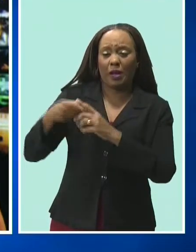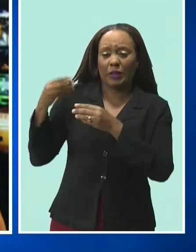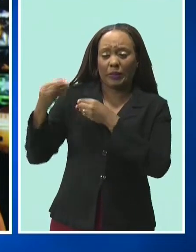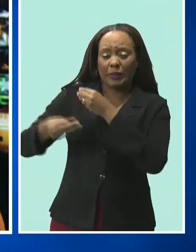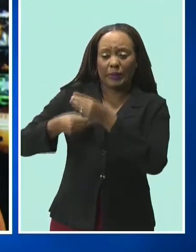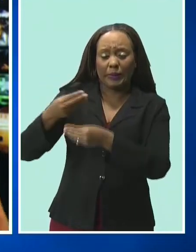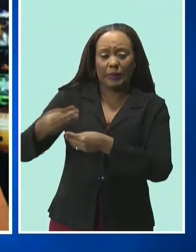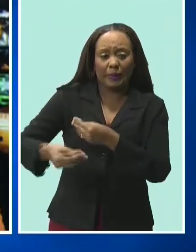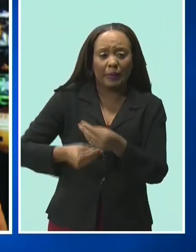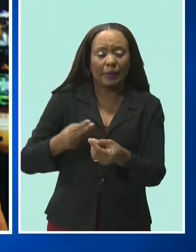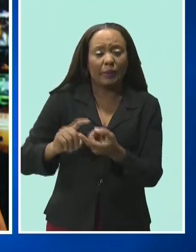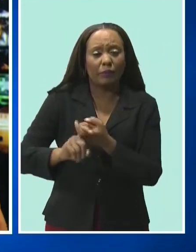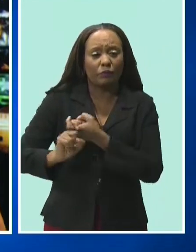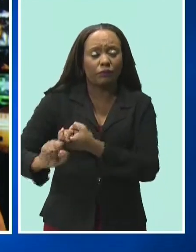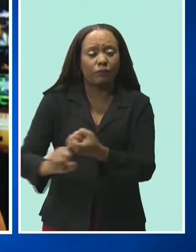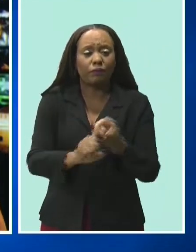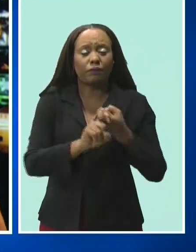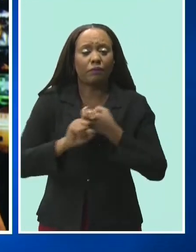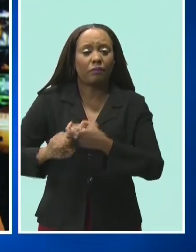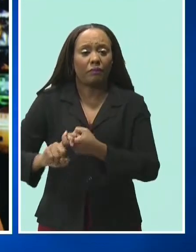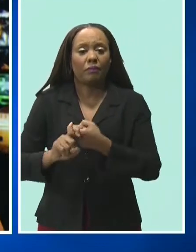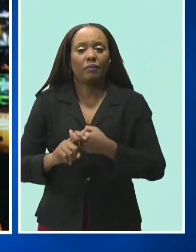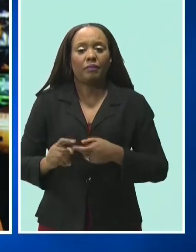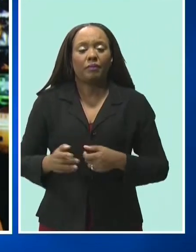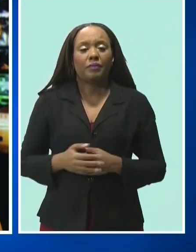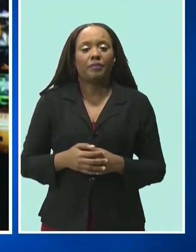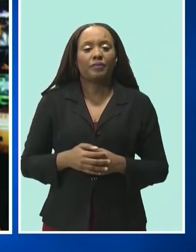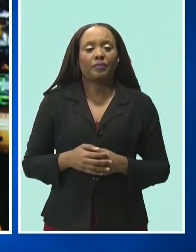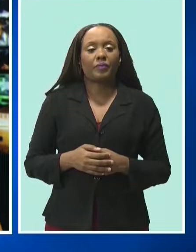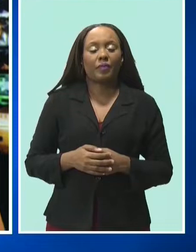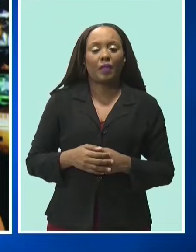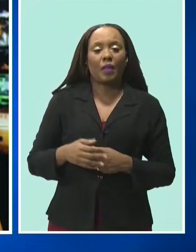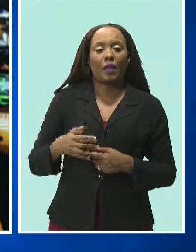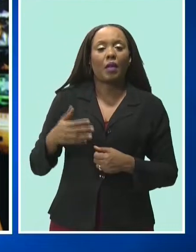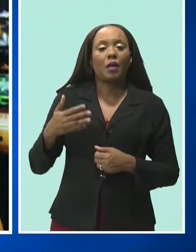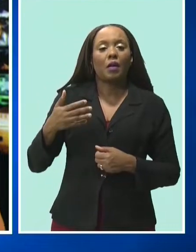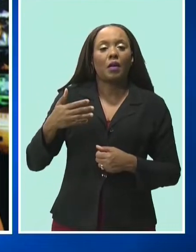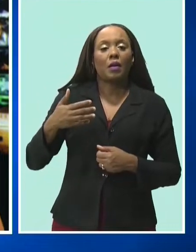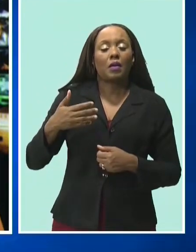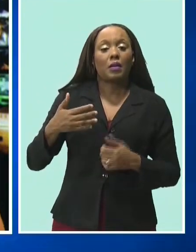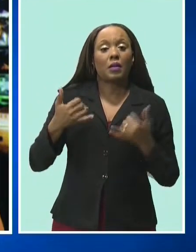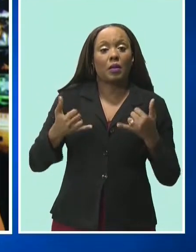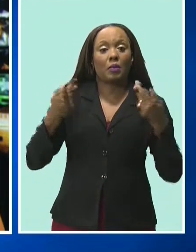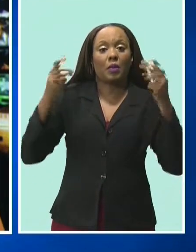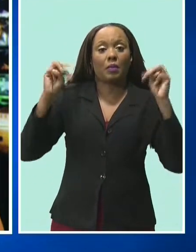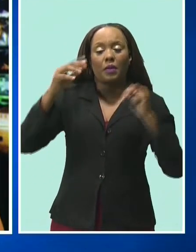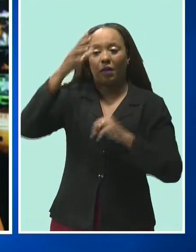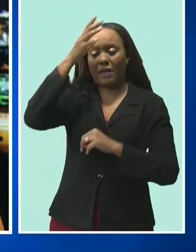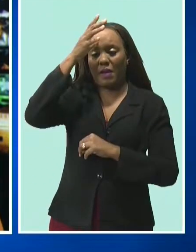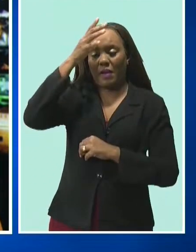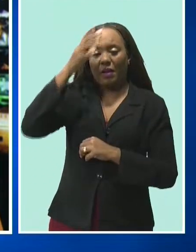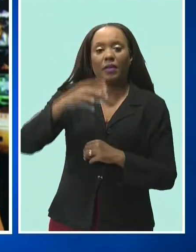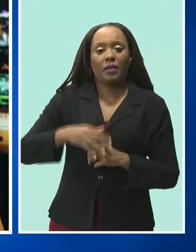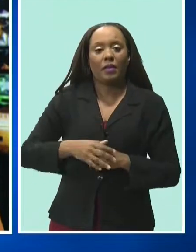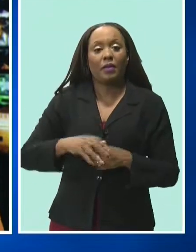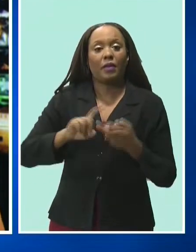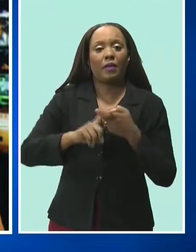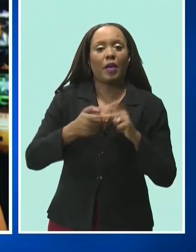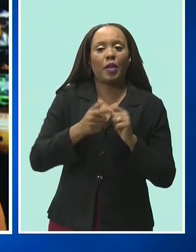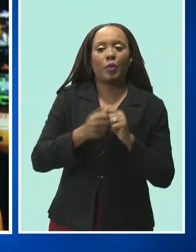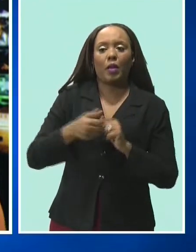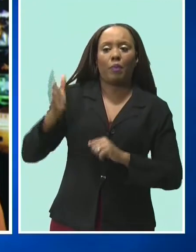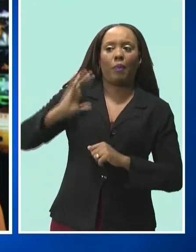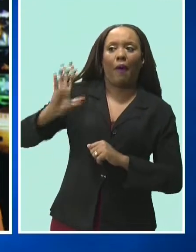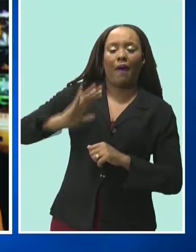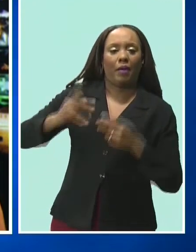of Barbados, very good friend of former Prime Minister Errol Barrow. So I think it's about issues pertaining to trade.